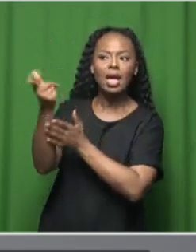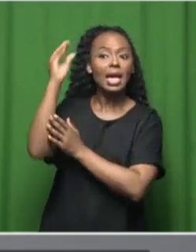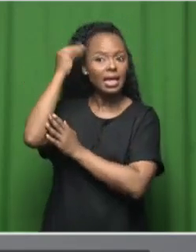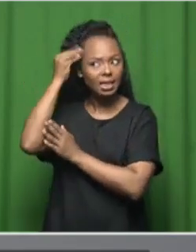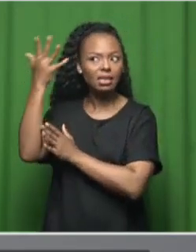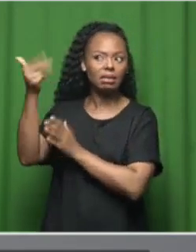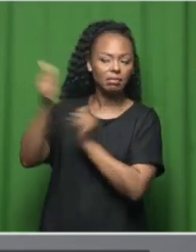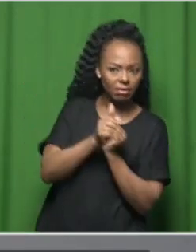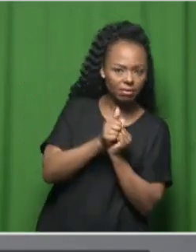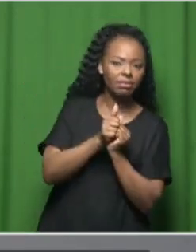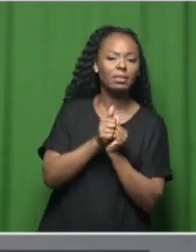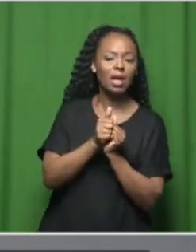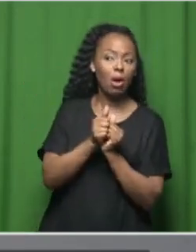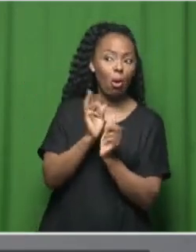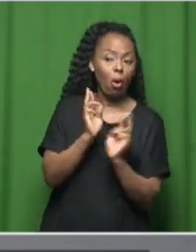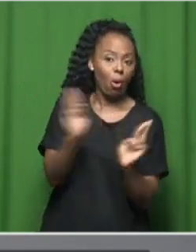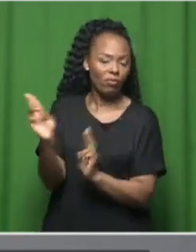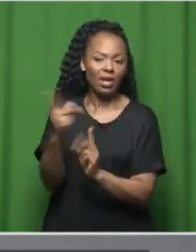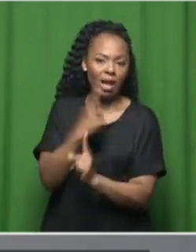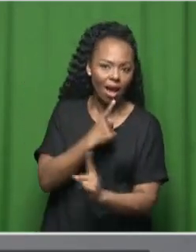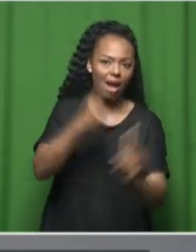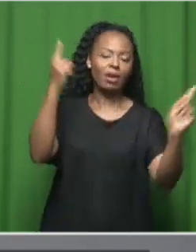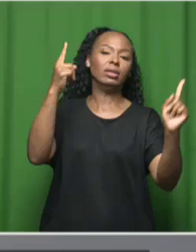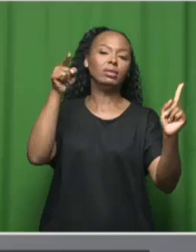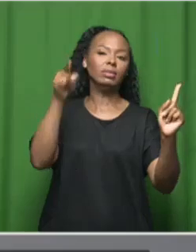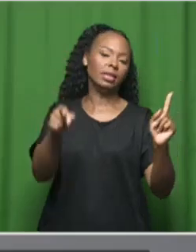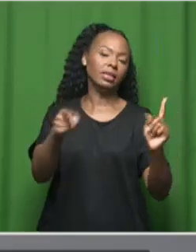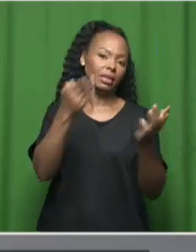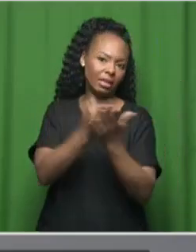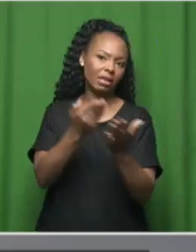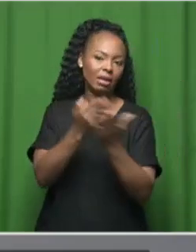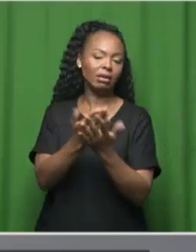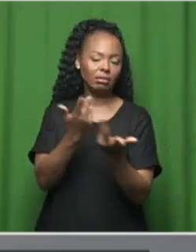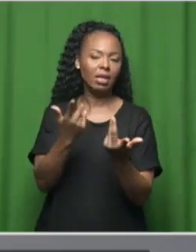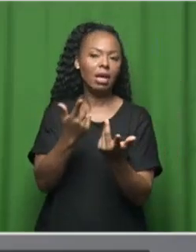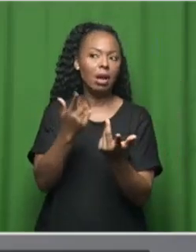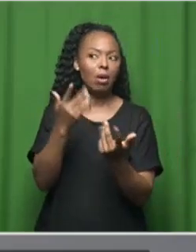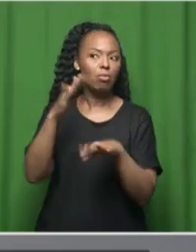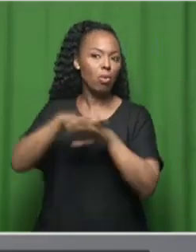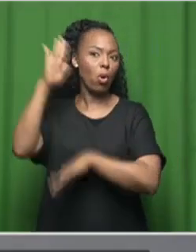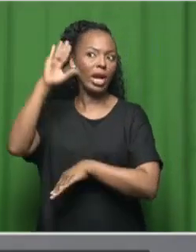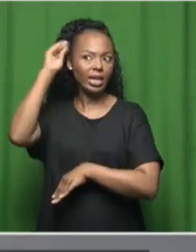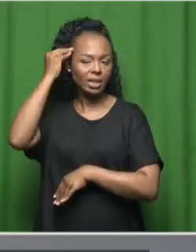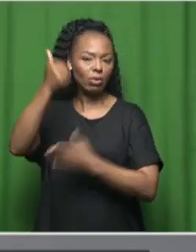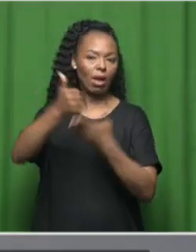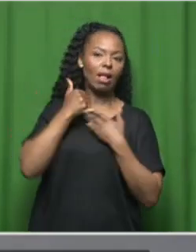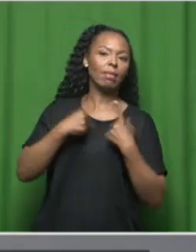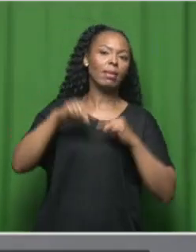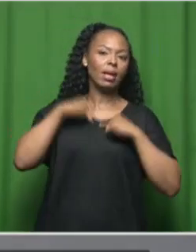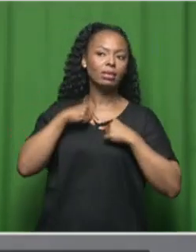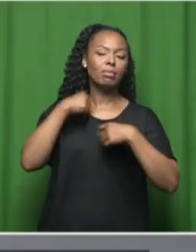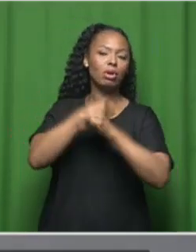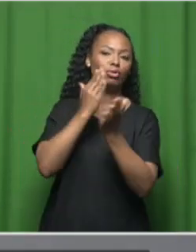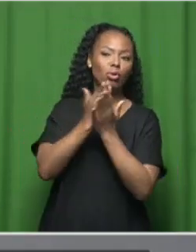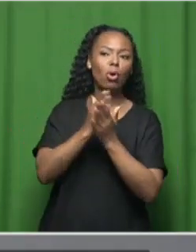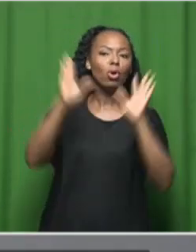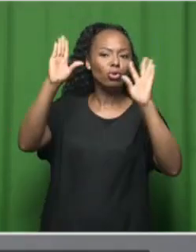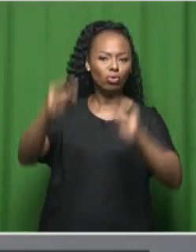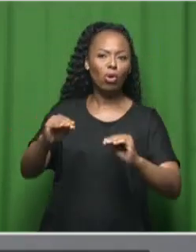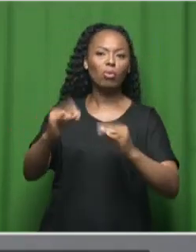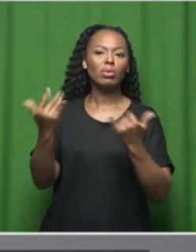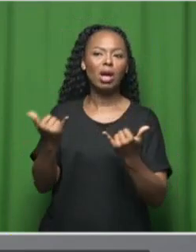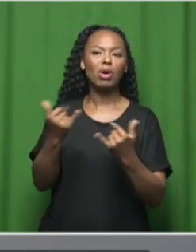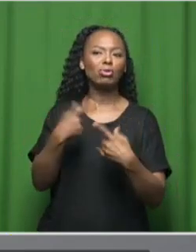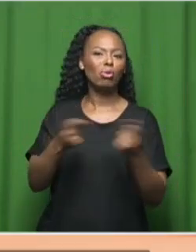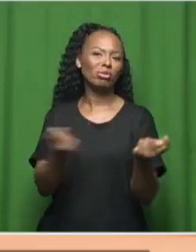the announcement will come and then you guys will find out who's more interested in helping us combating this counterfeiting goods of South African